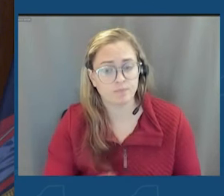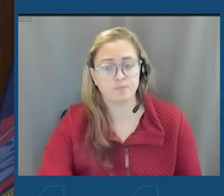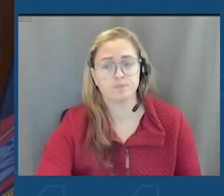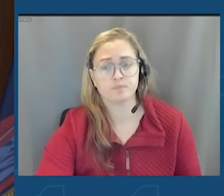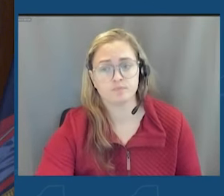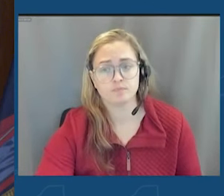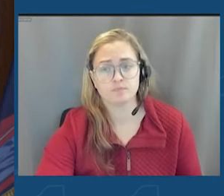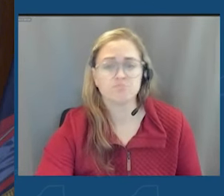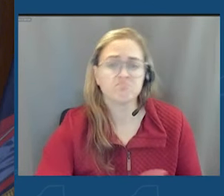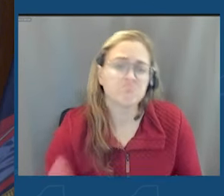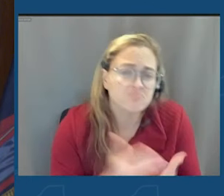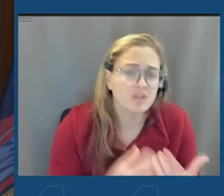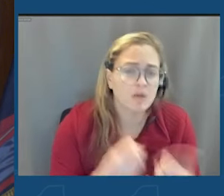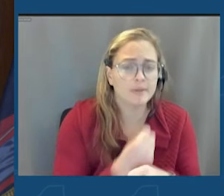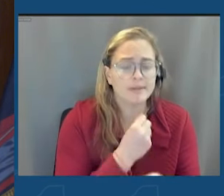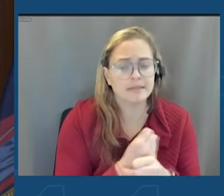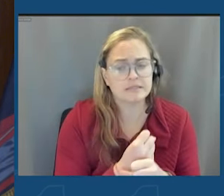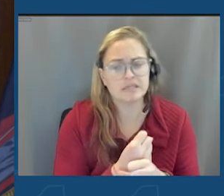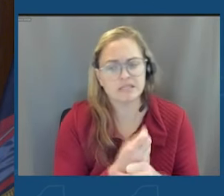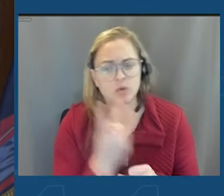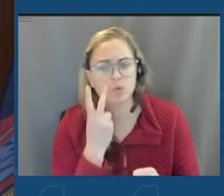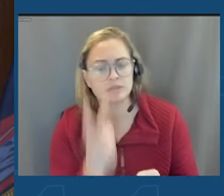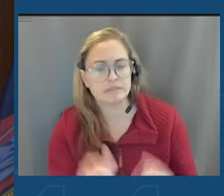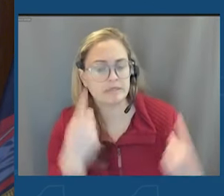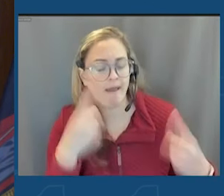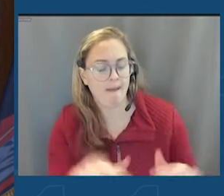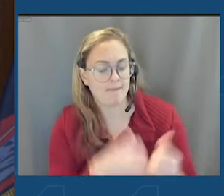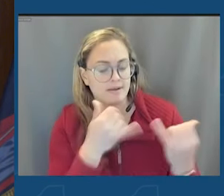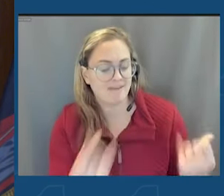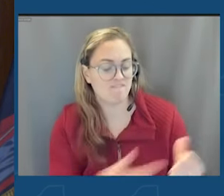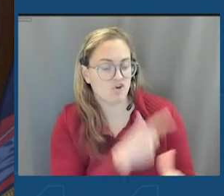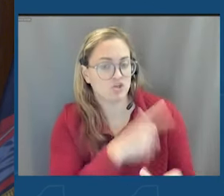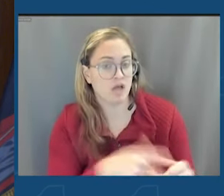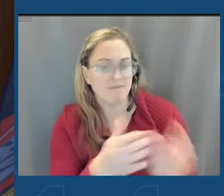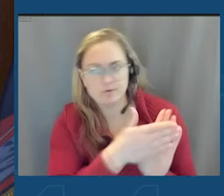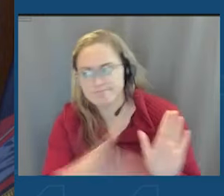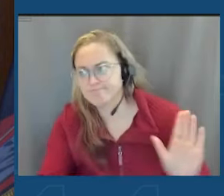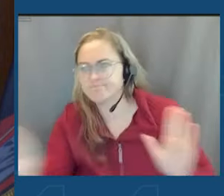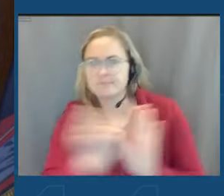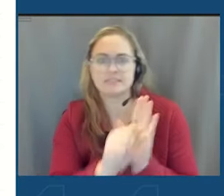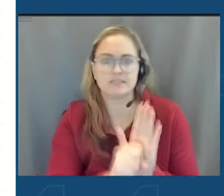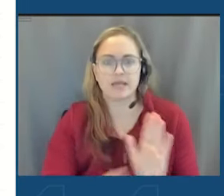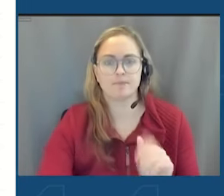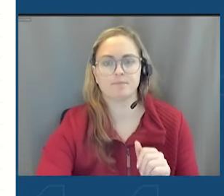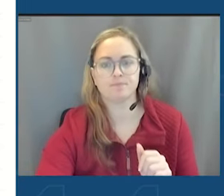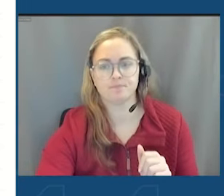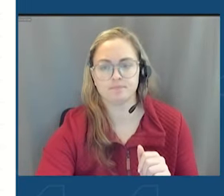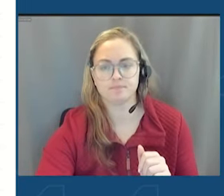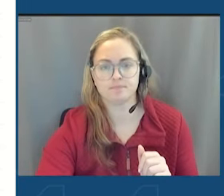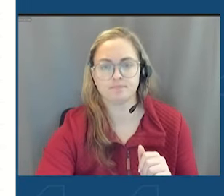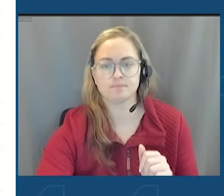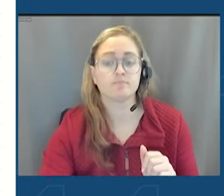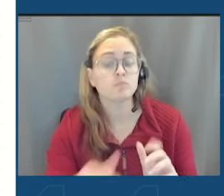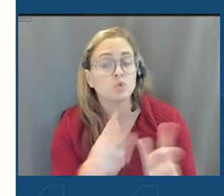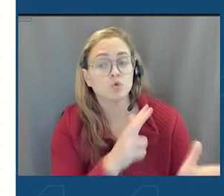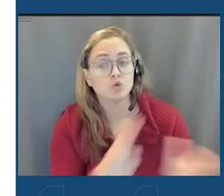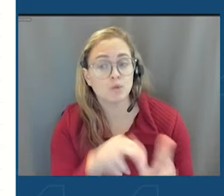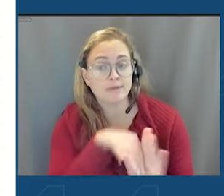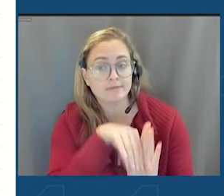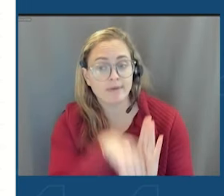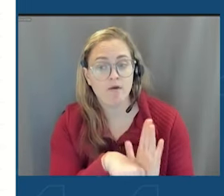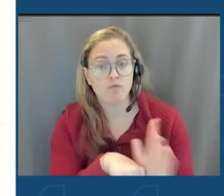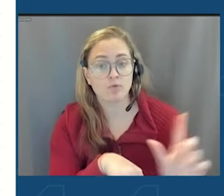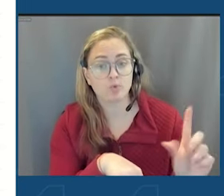being unfolded, revealed here today for the first time. Statewide, shootings went down from 2021